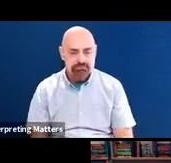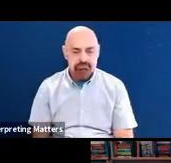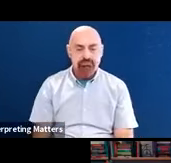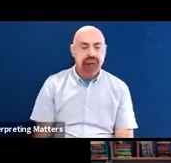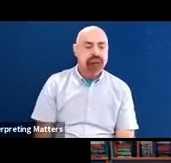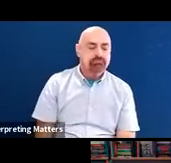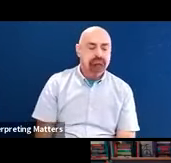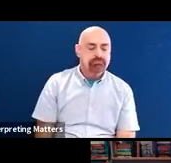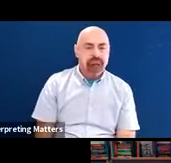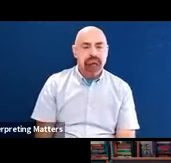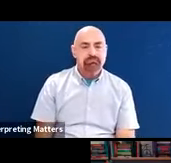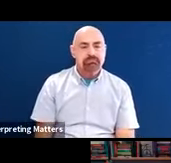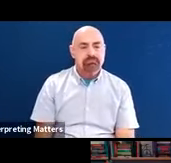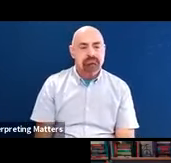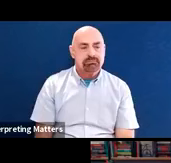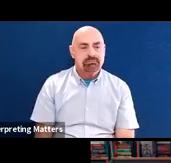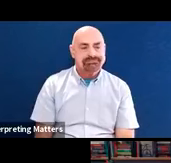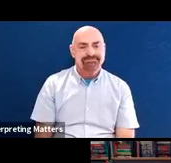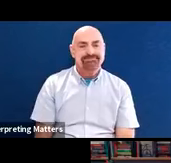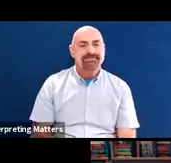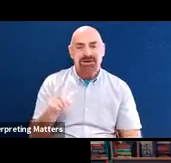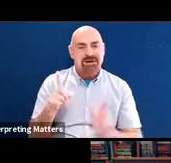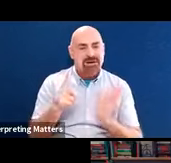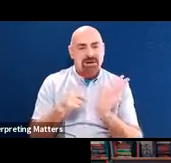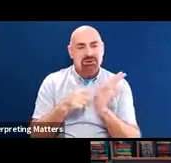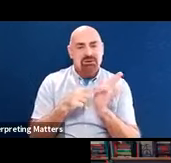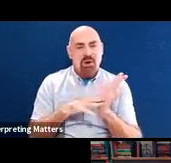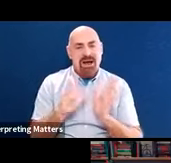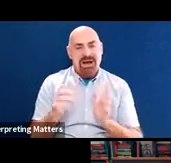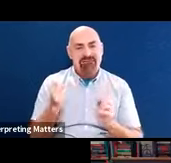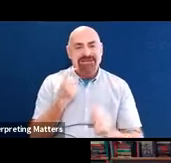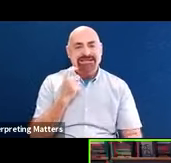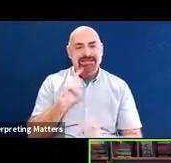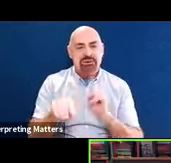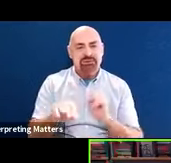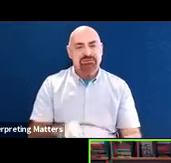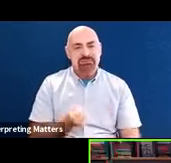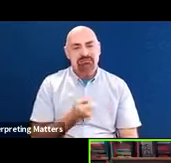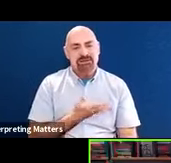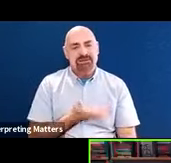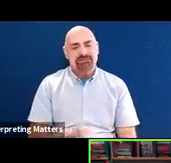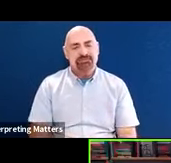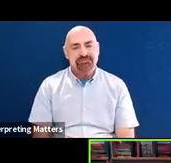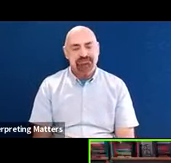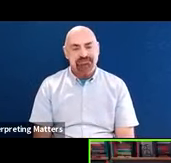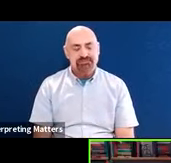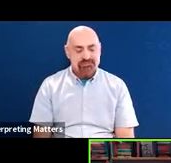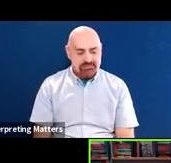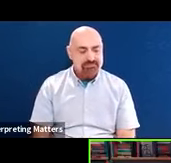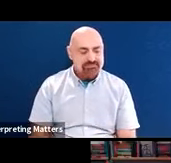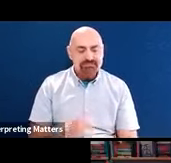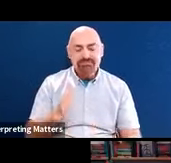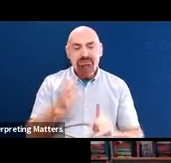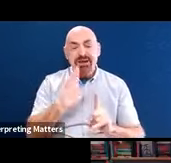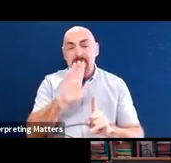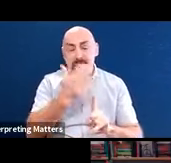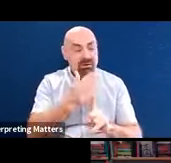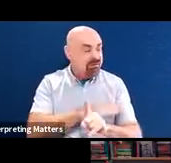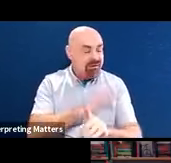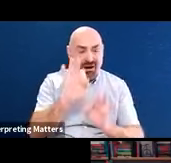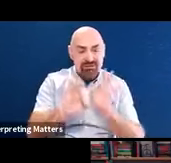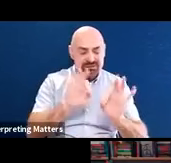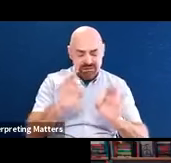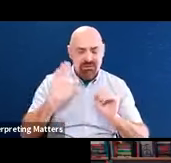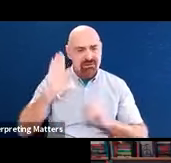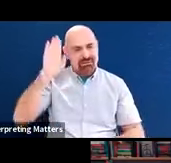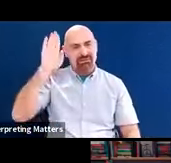Thanks, Kirsten. Those are big questions. It's all easy questions, Tom. Yeah, no problem. Actually, before answering any of those questions, I wanted to weigh in a little bit